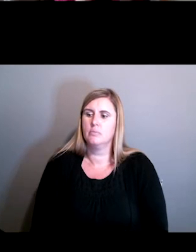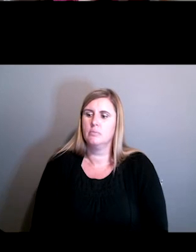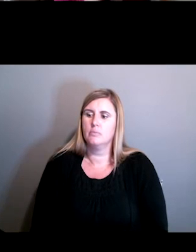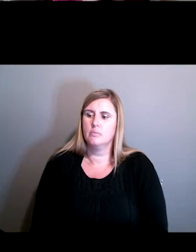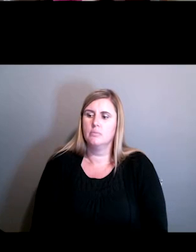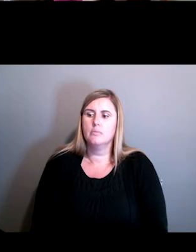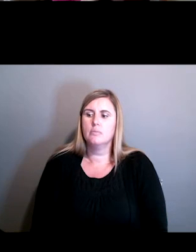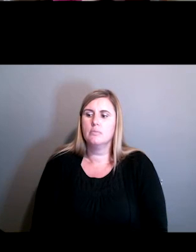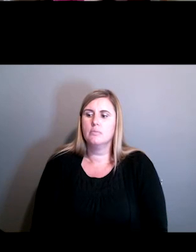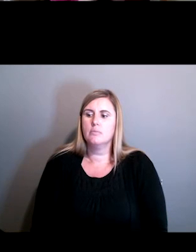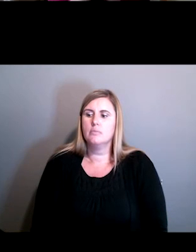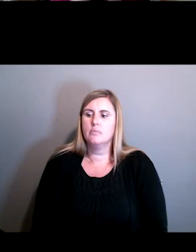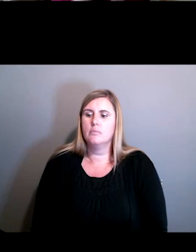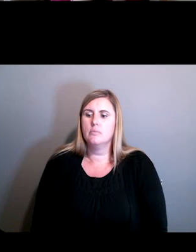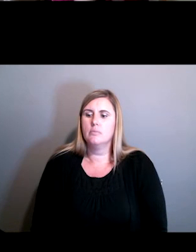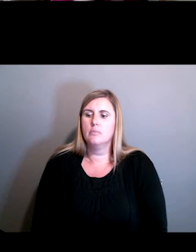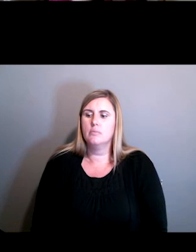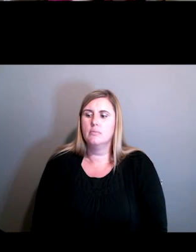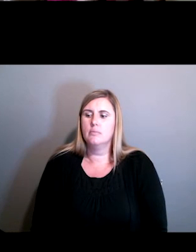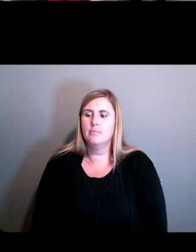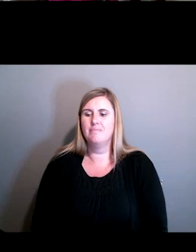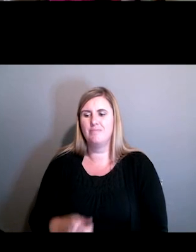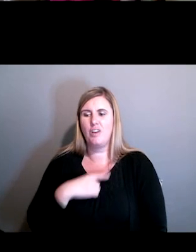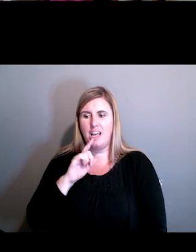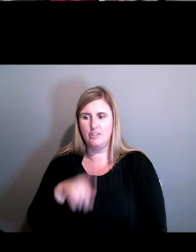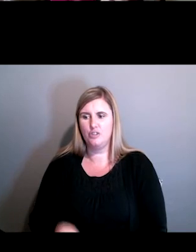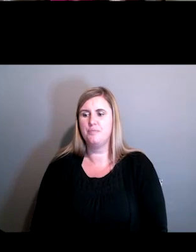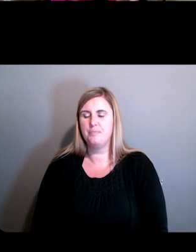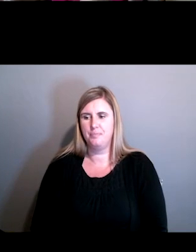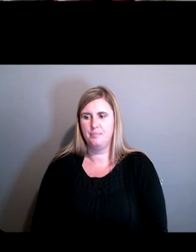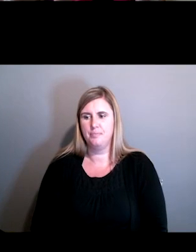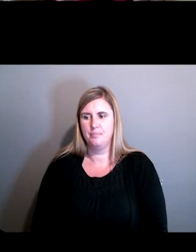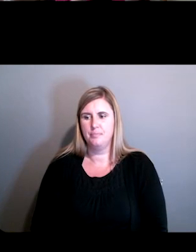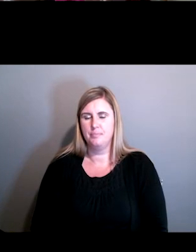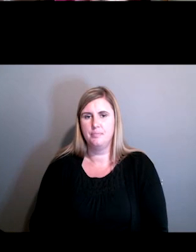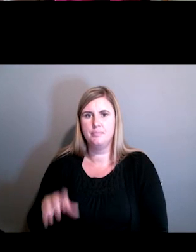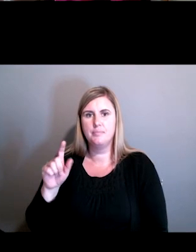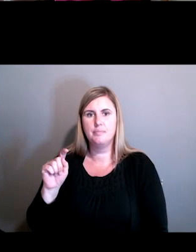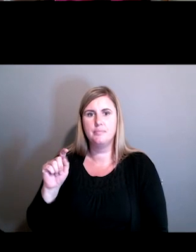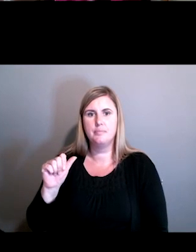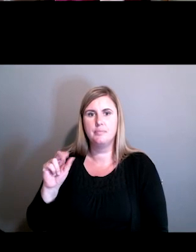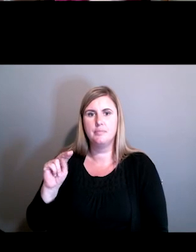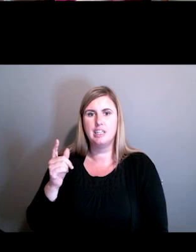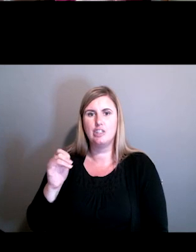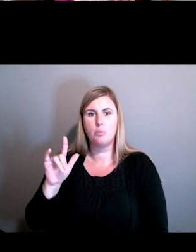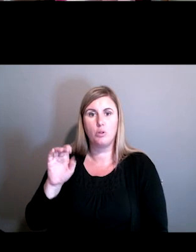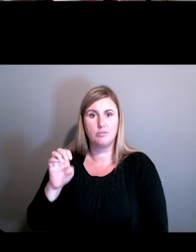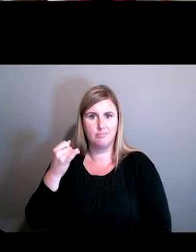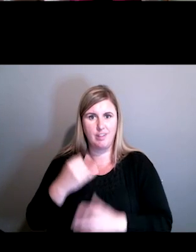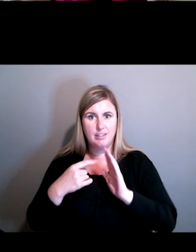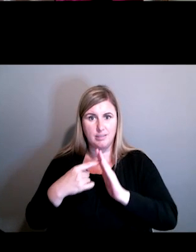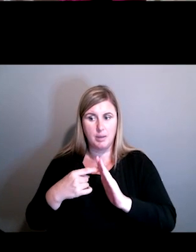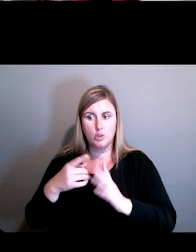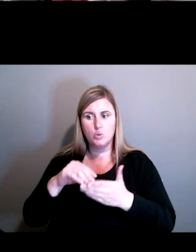Yep, so there's our answer that just, yep. All right, so then the last example is tangible. The student wants to have the slinky that you have. The